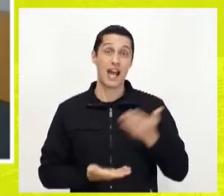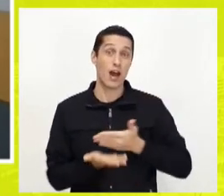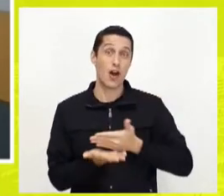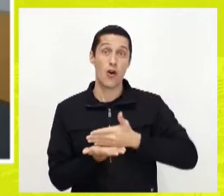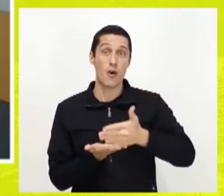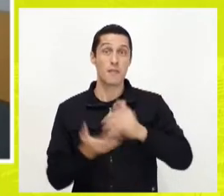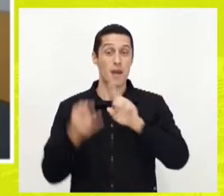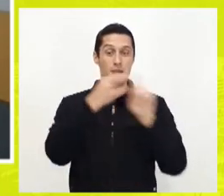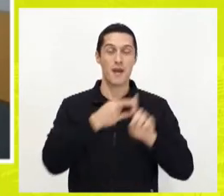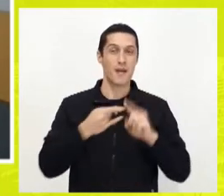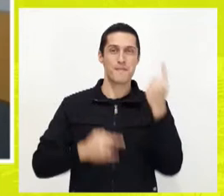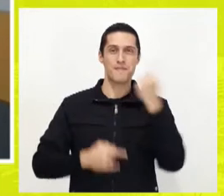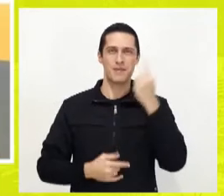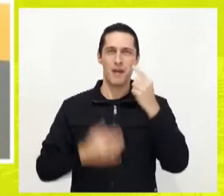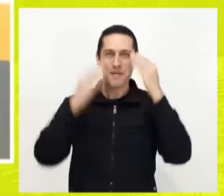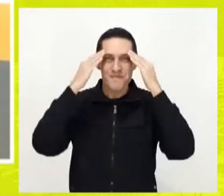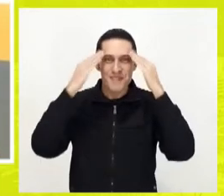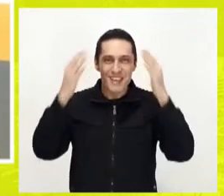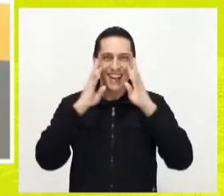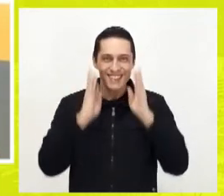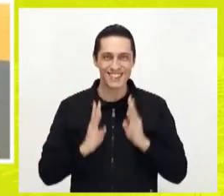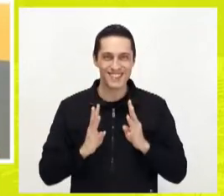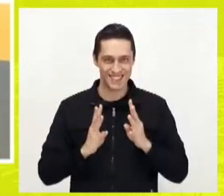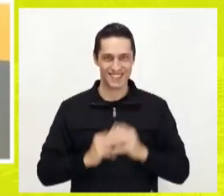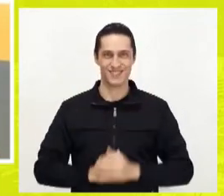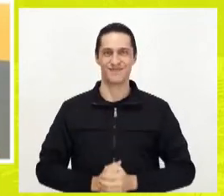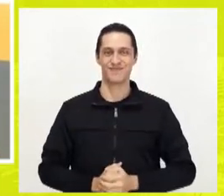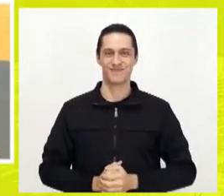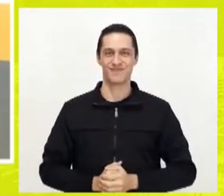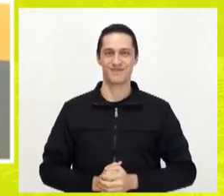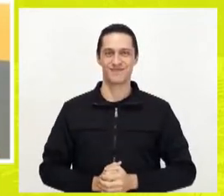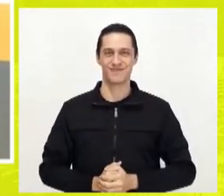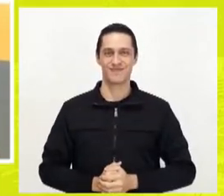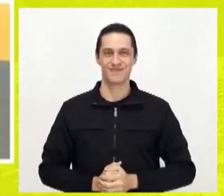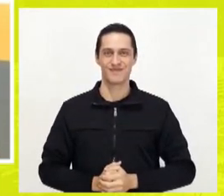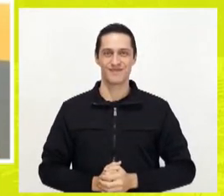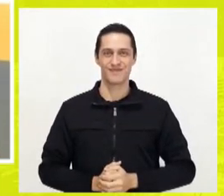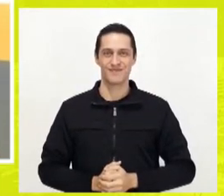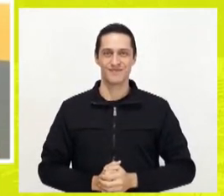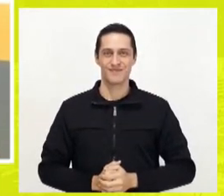first panel of this morning thank you for watching follow us